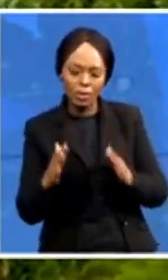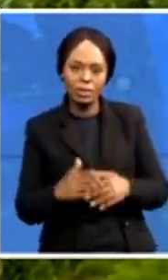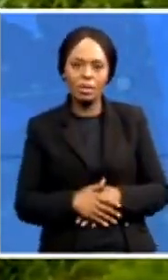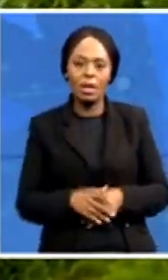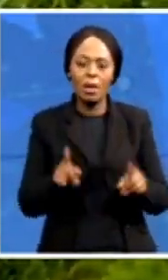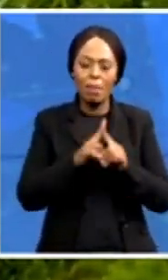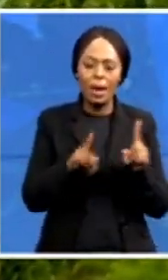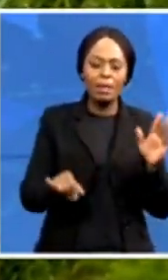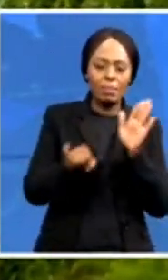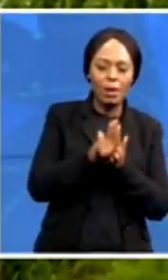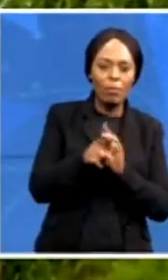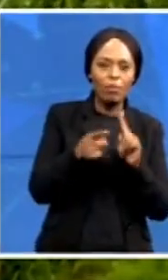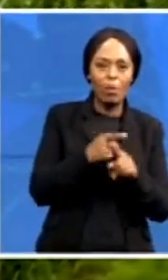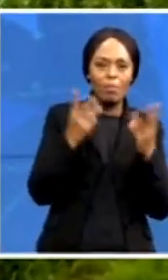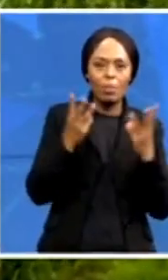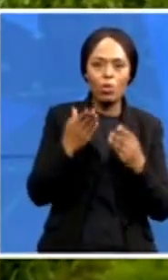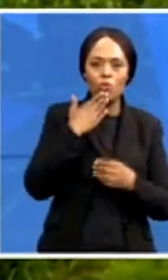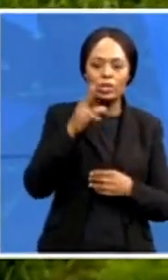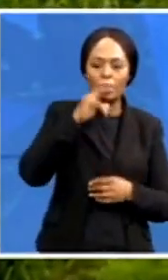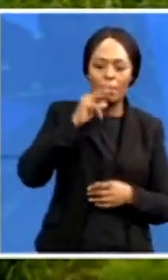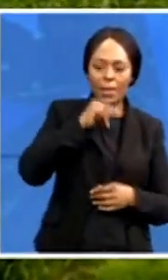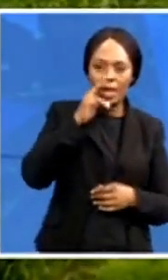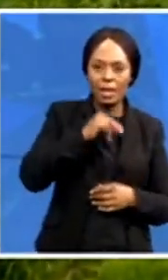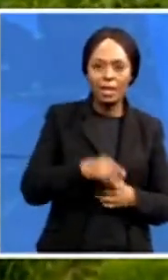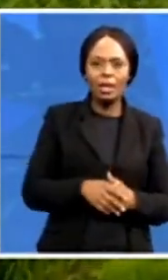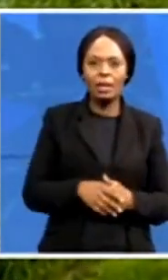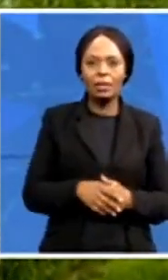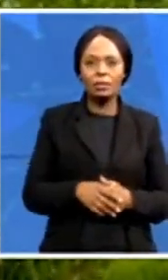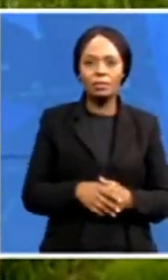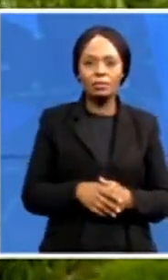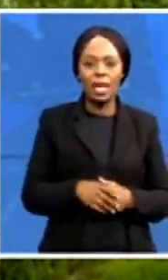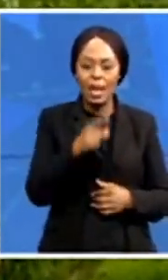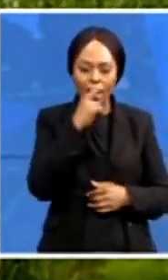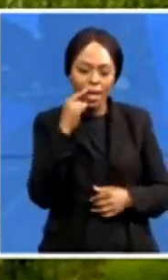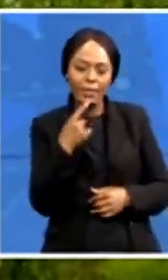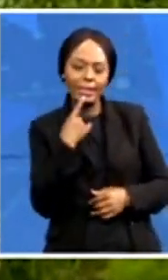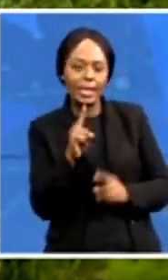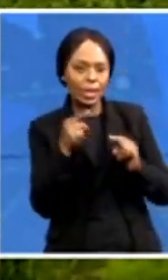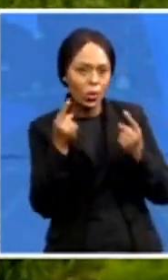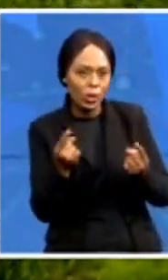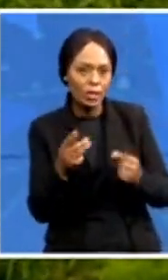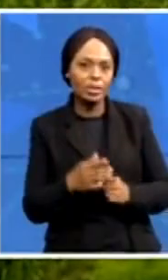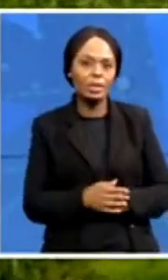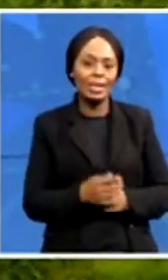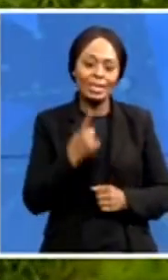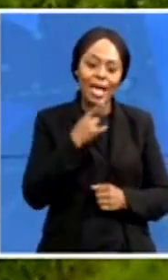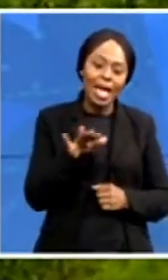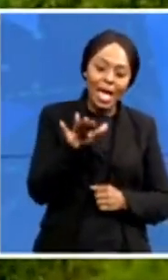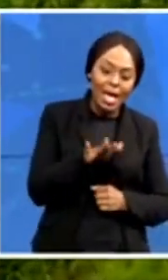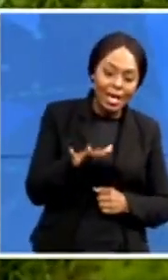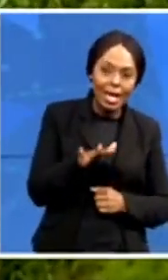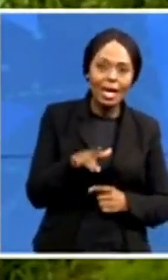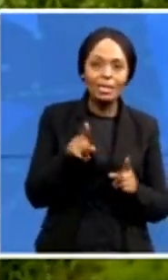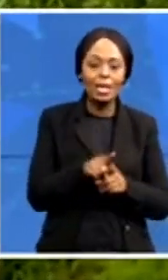us, who we cannot name, were saying that this area, Blaine, the ANC in this area is broken into 2